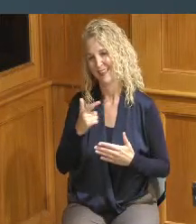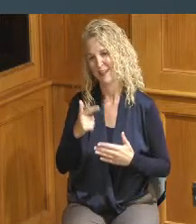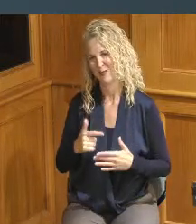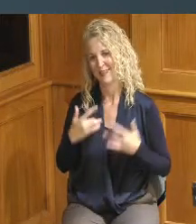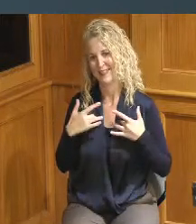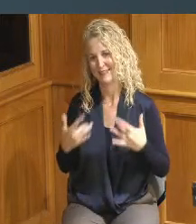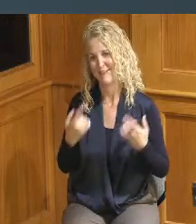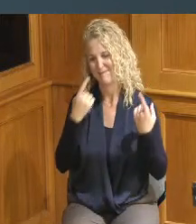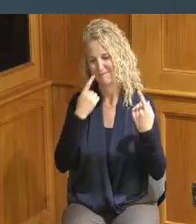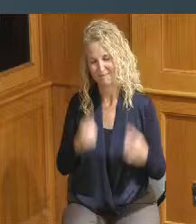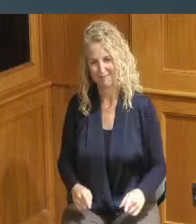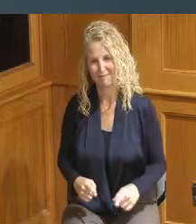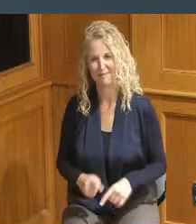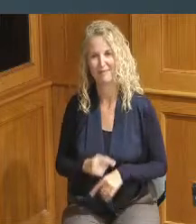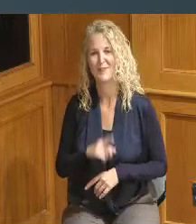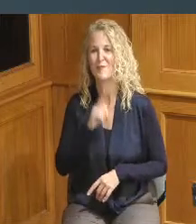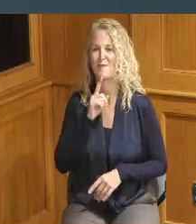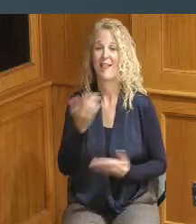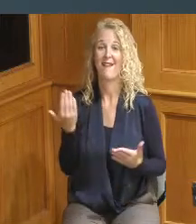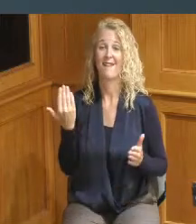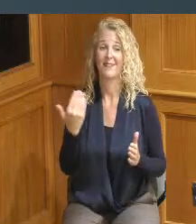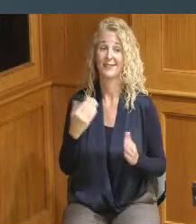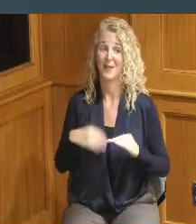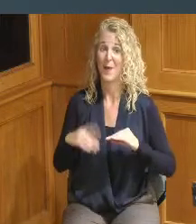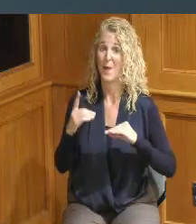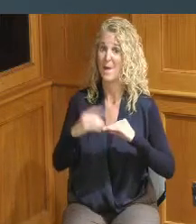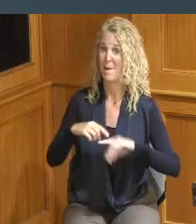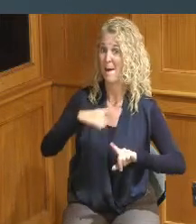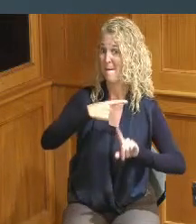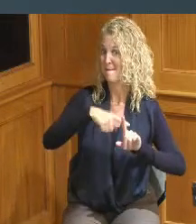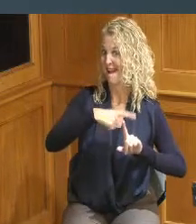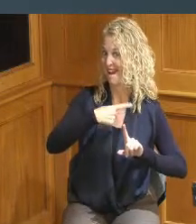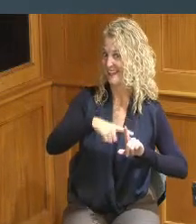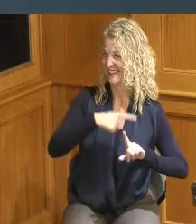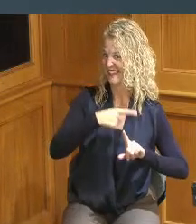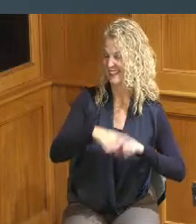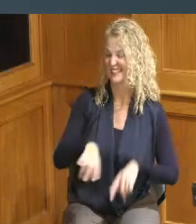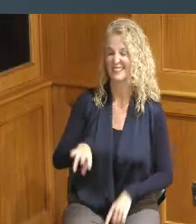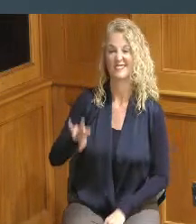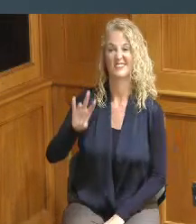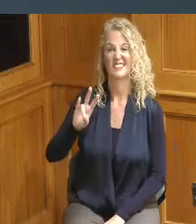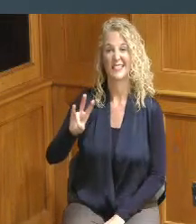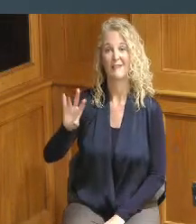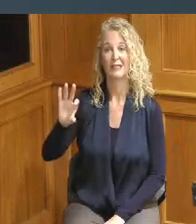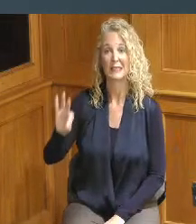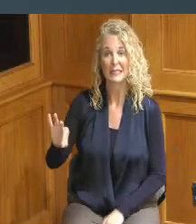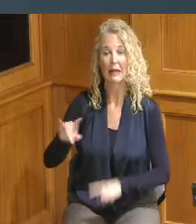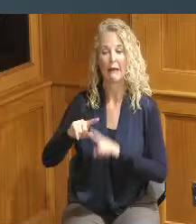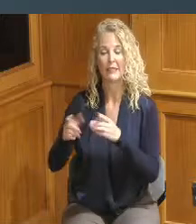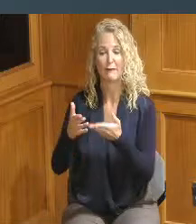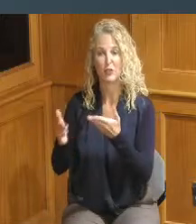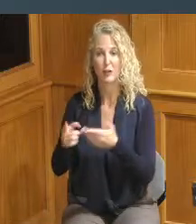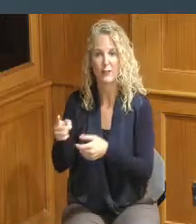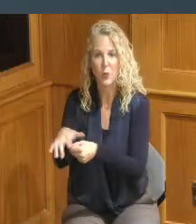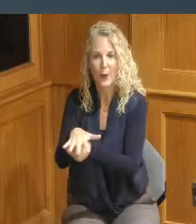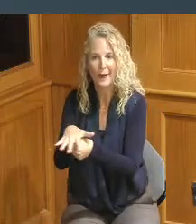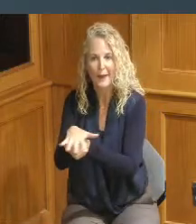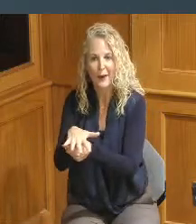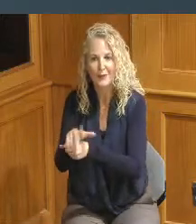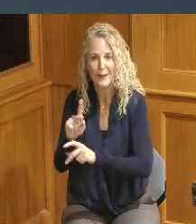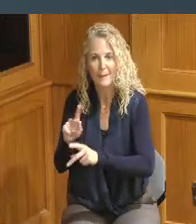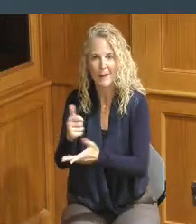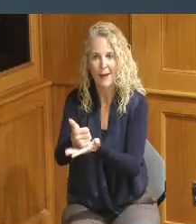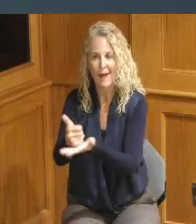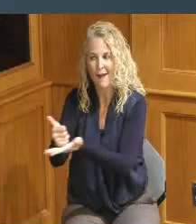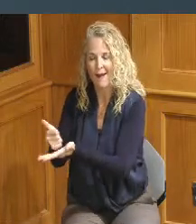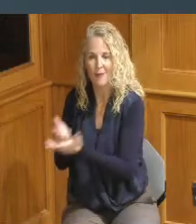fruition. So that was another positive thing. 79 service providers at one stop where people could get help.